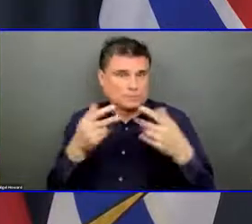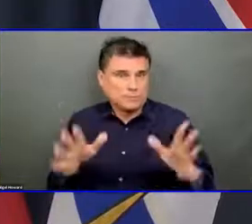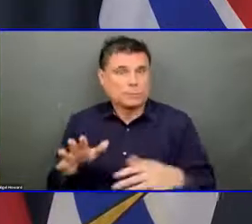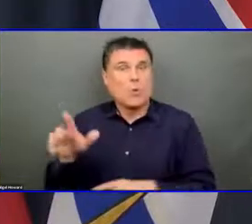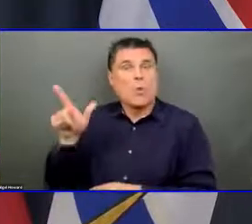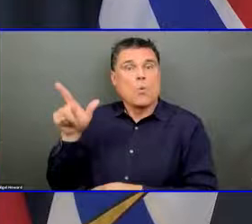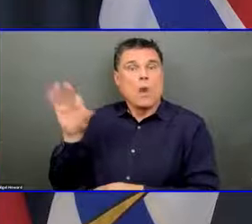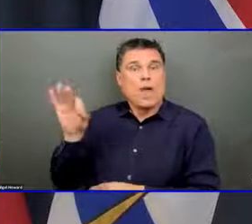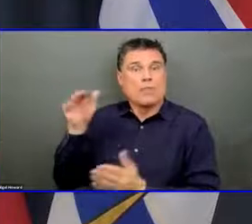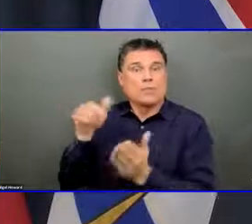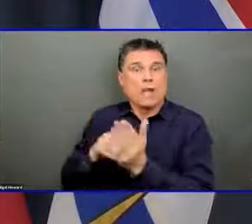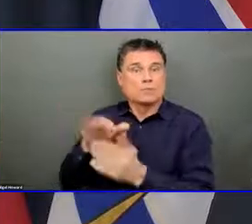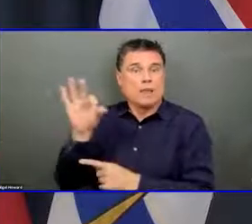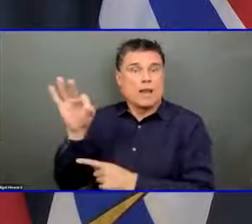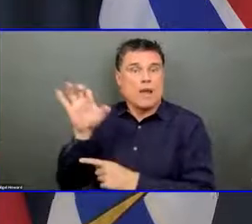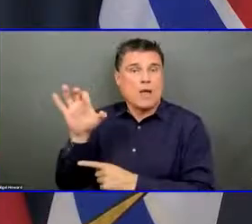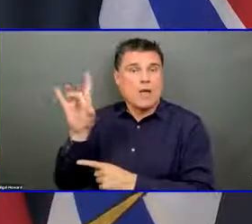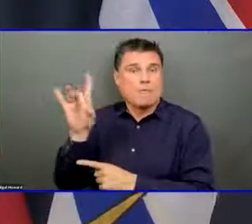7,889 in Interior Health,